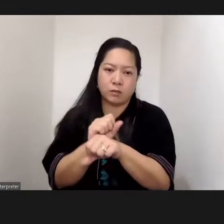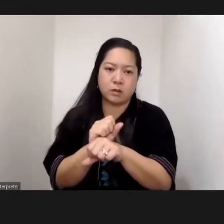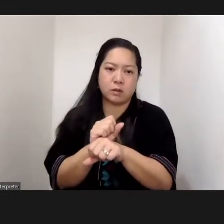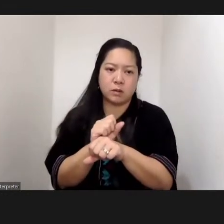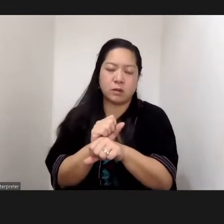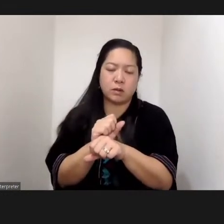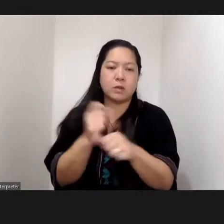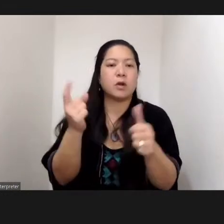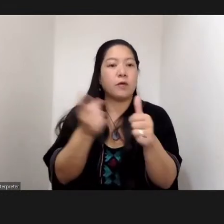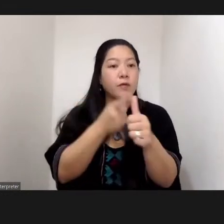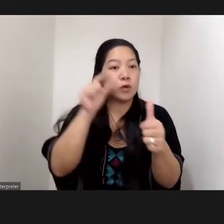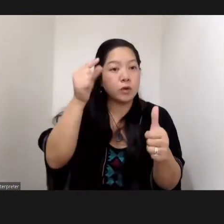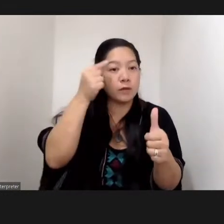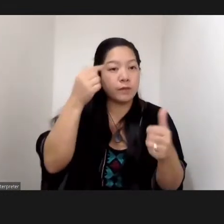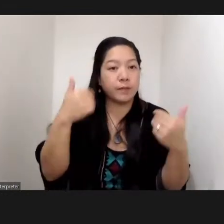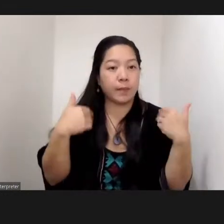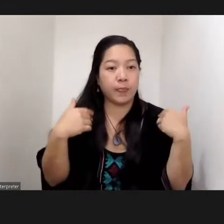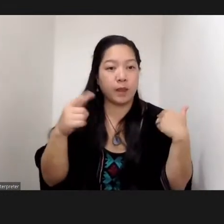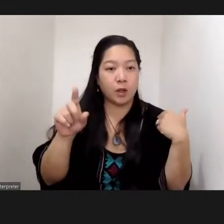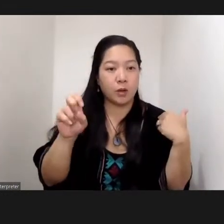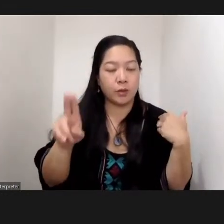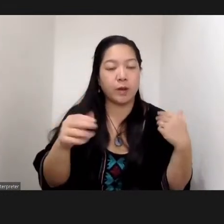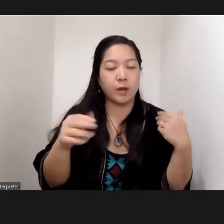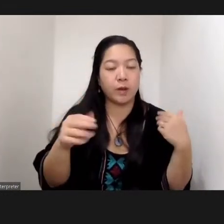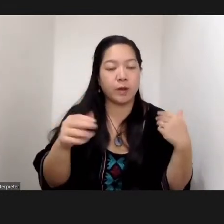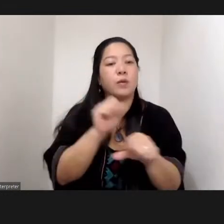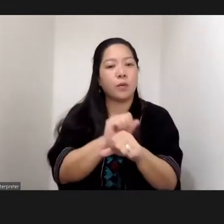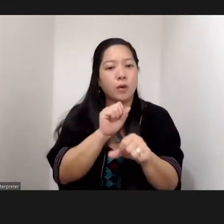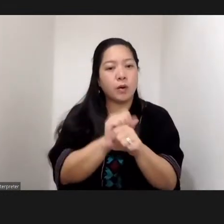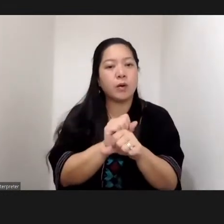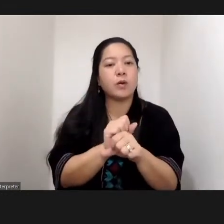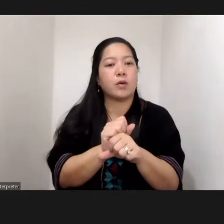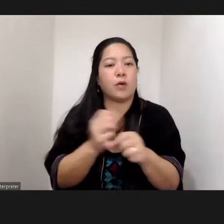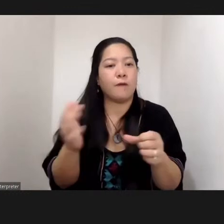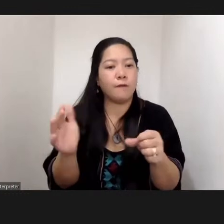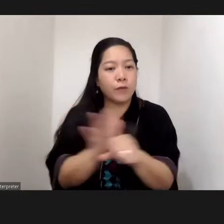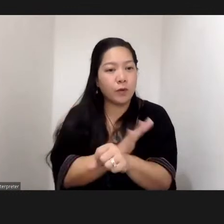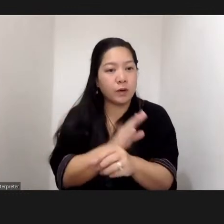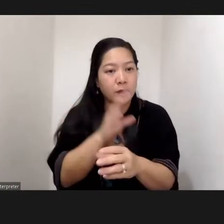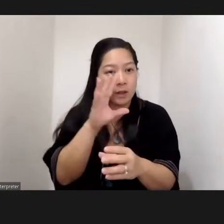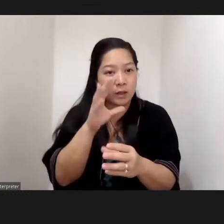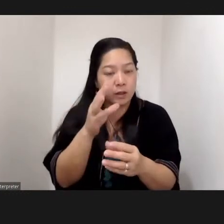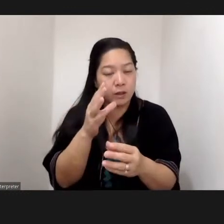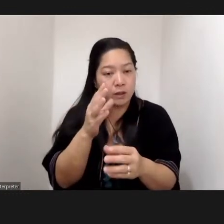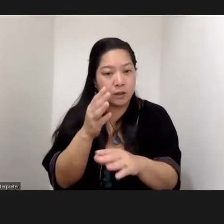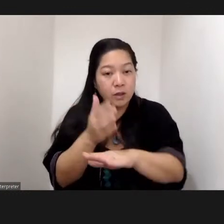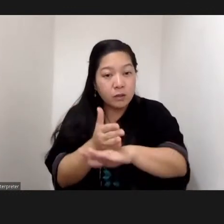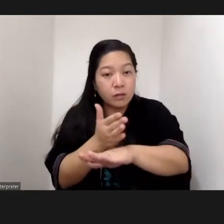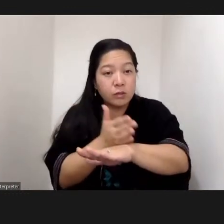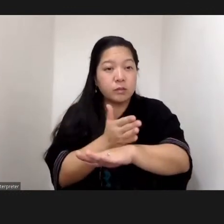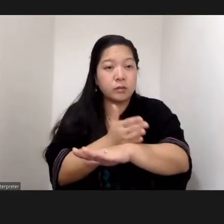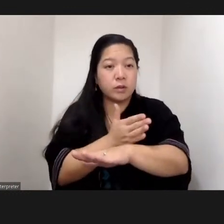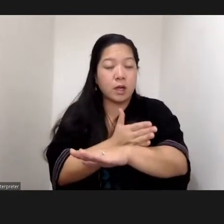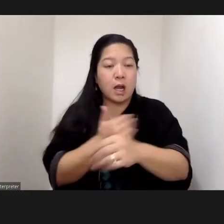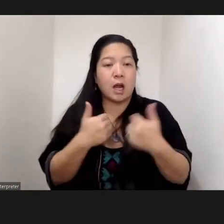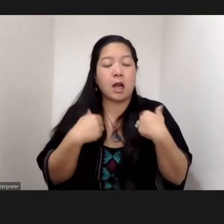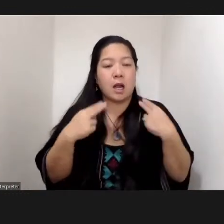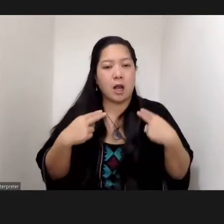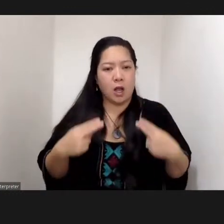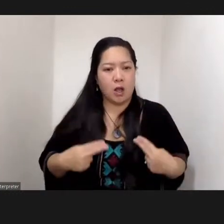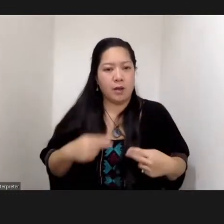first governor who has had the duty to fully implement this Emergency Health Protection